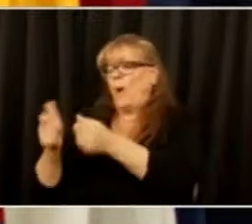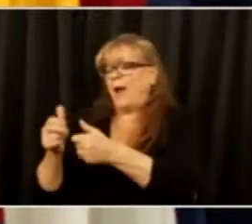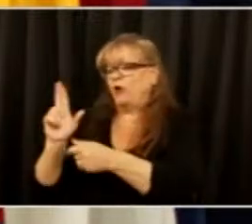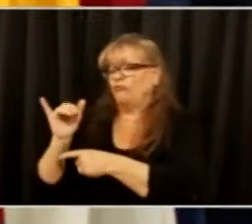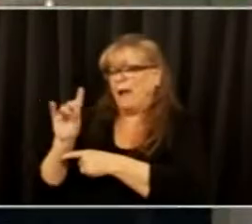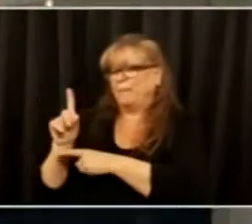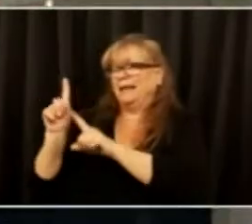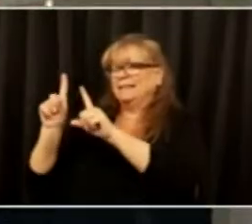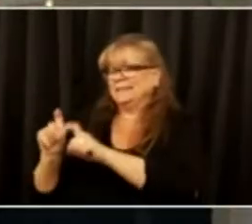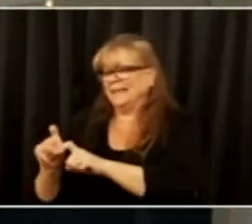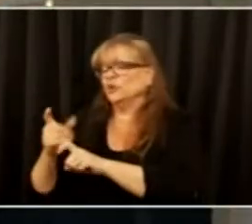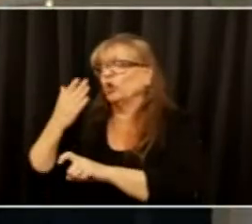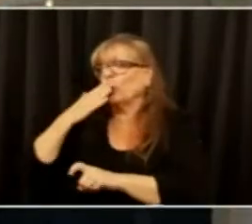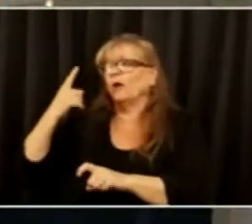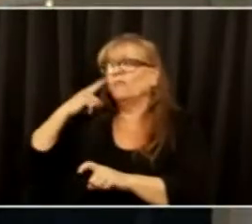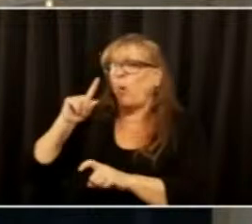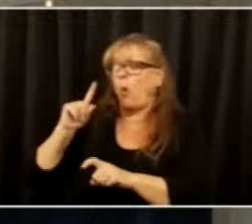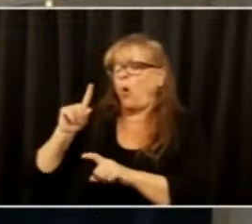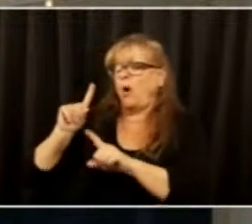arsenal.